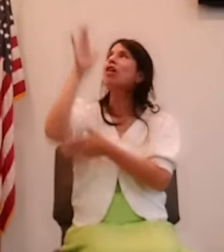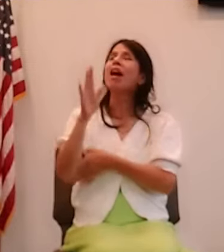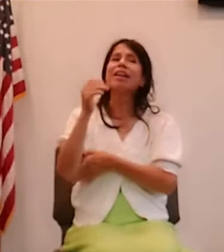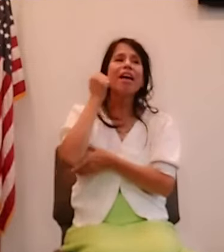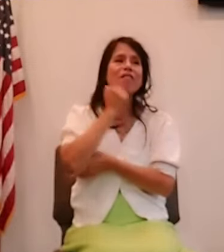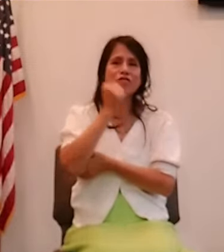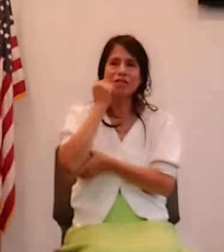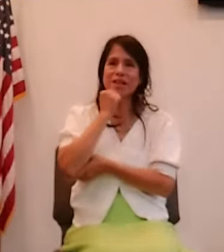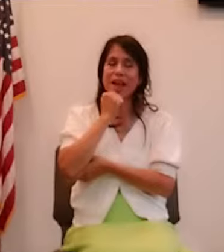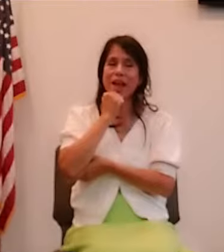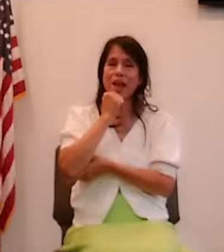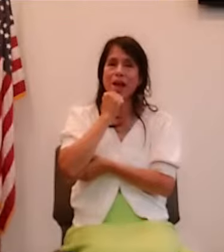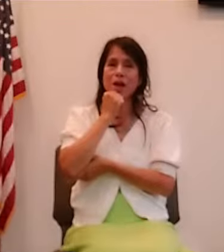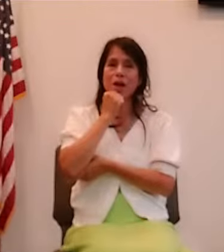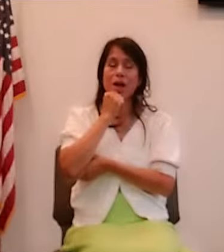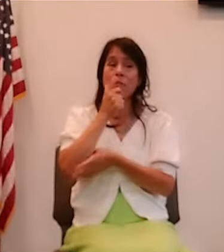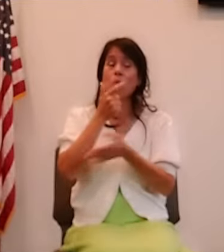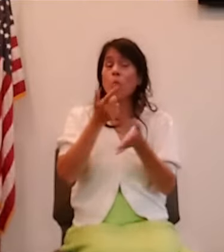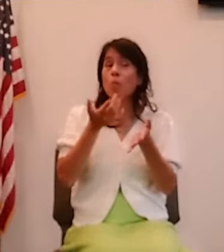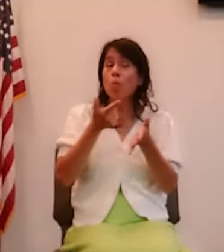And what's the motive in all of this?